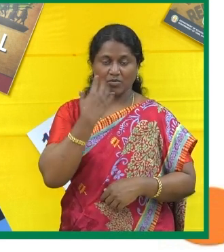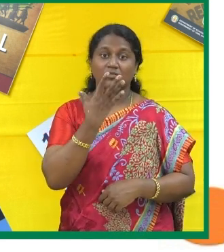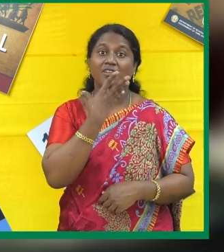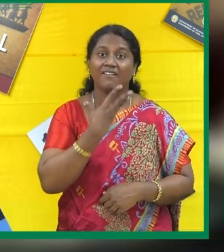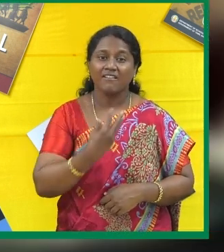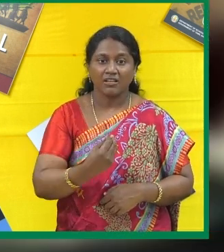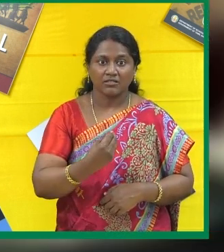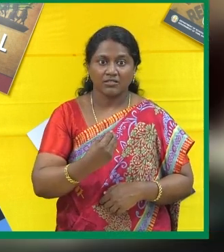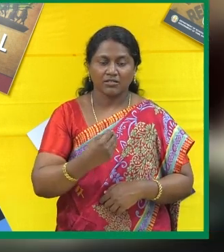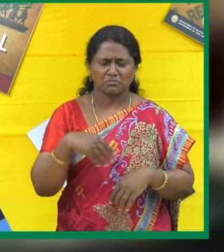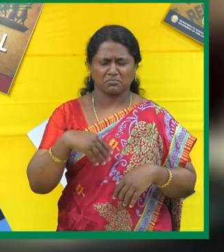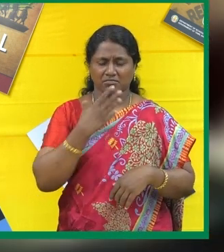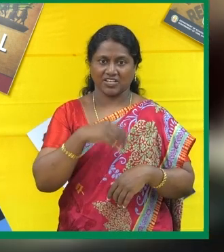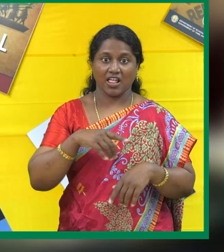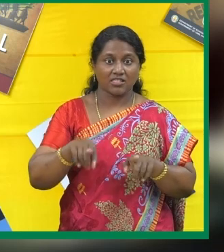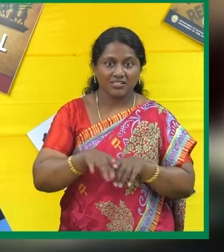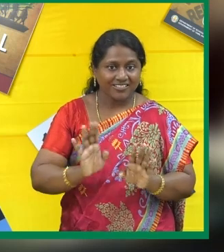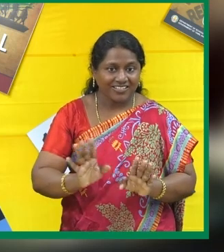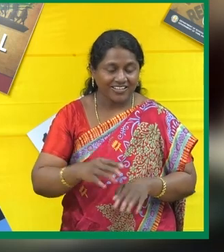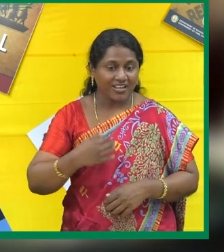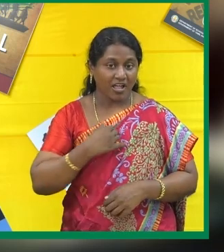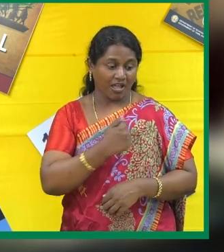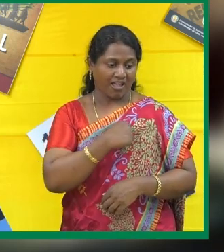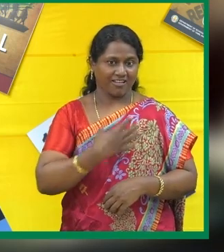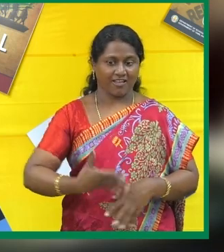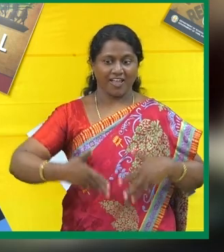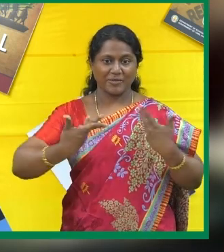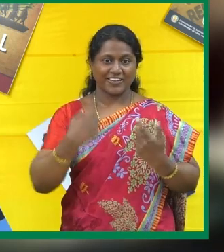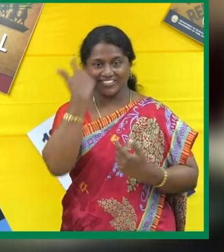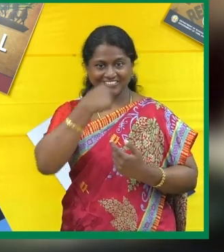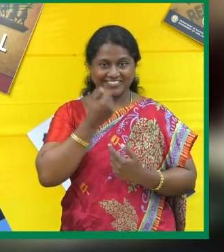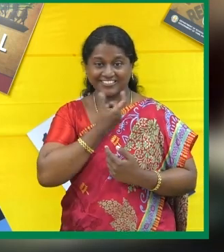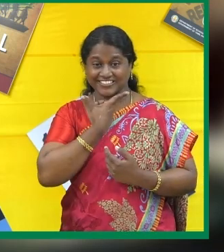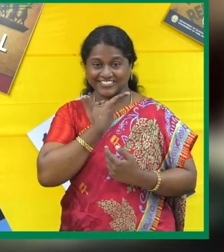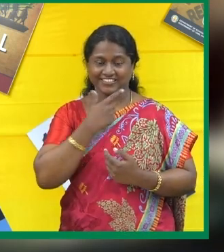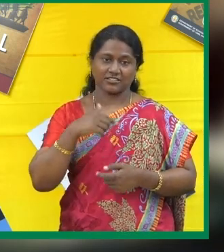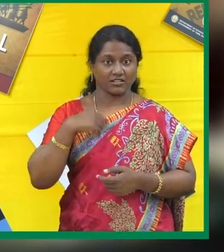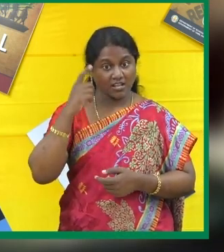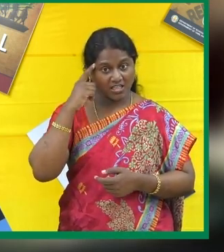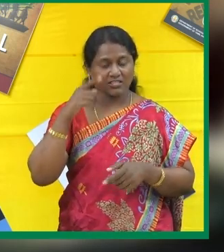with happiness, whatever you do will be in a happy mood. It reflects happiness only.